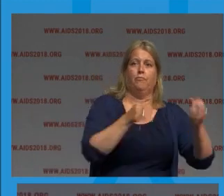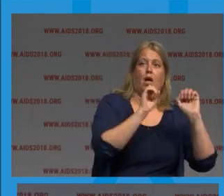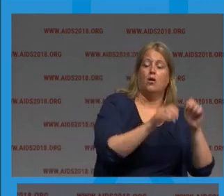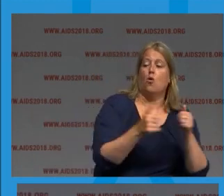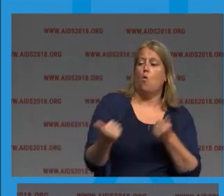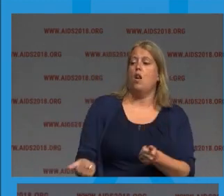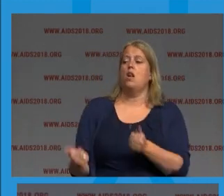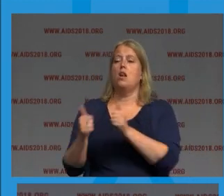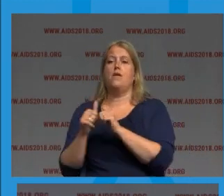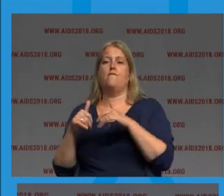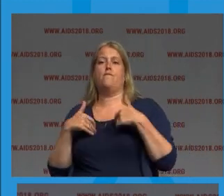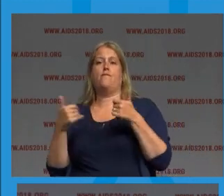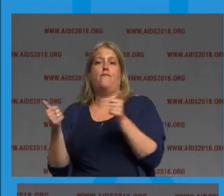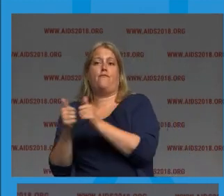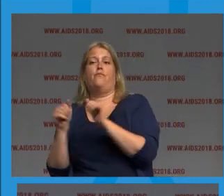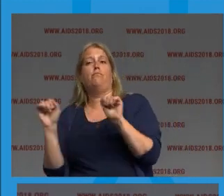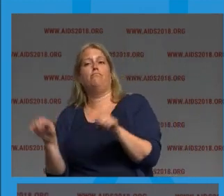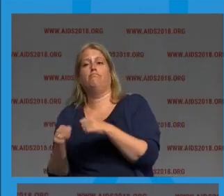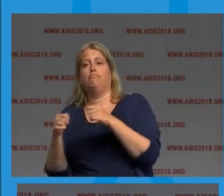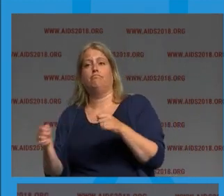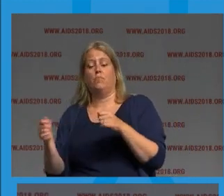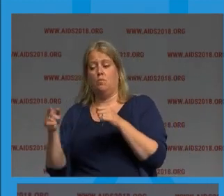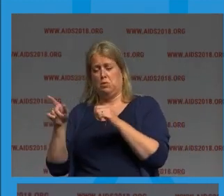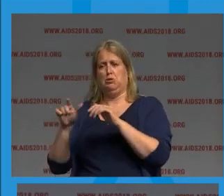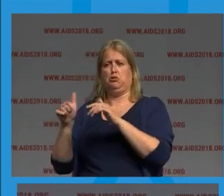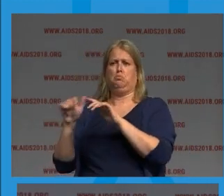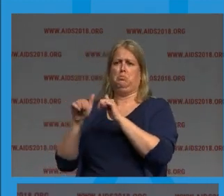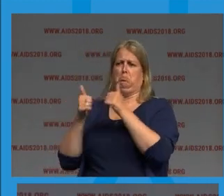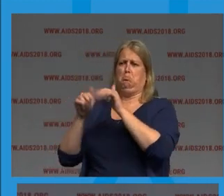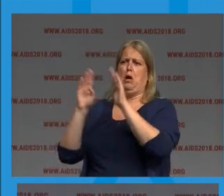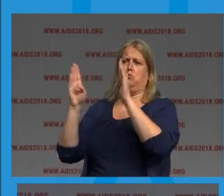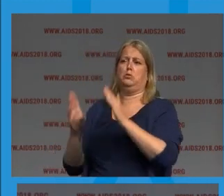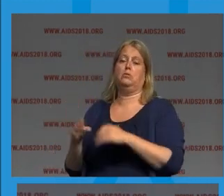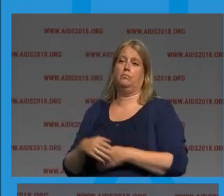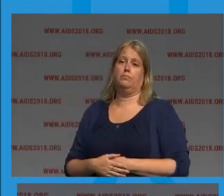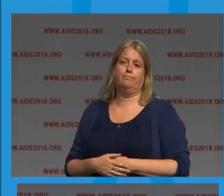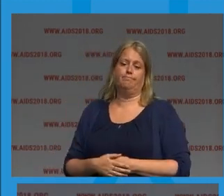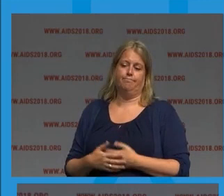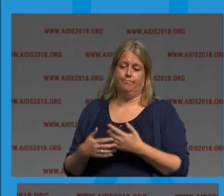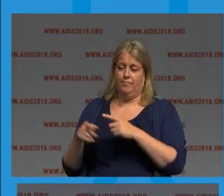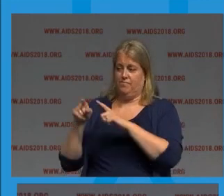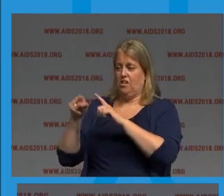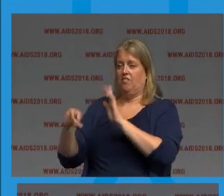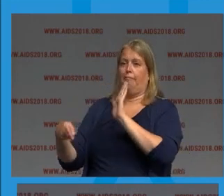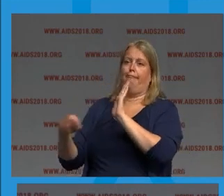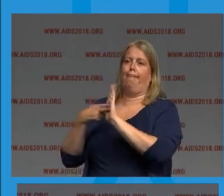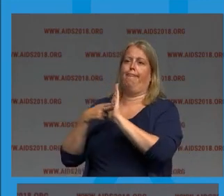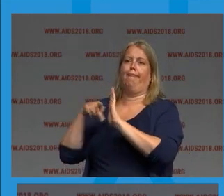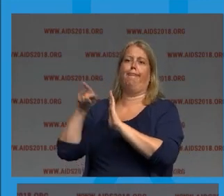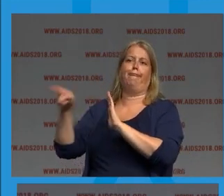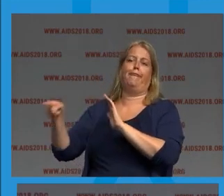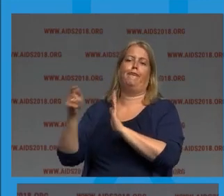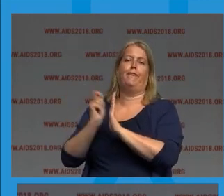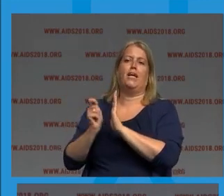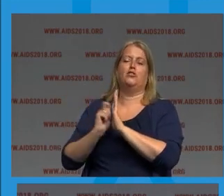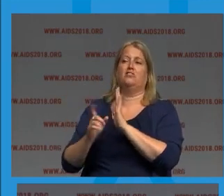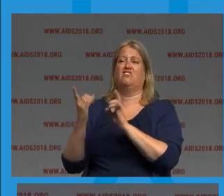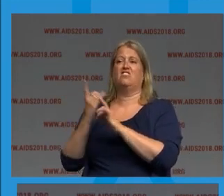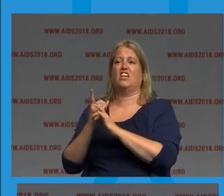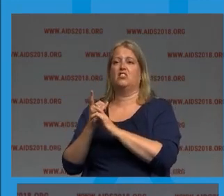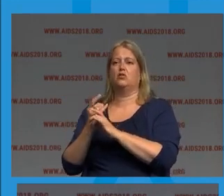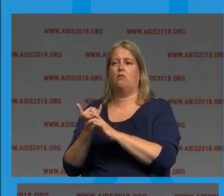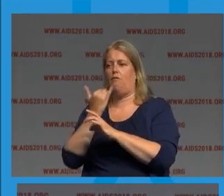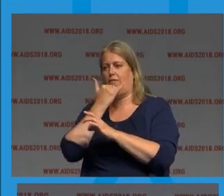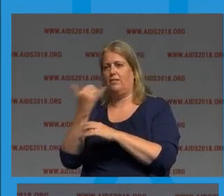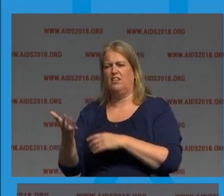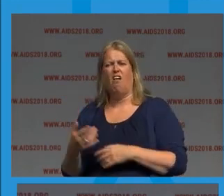her if she's not able to find adequate housing because of her designation as a registered sex offender. And that is